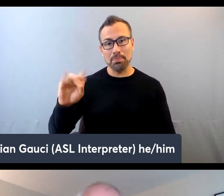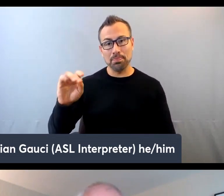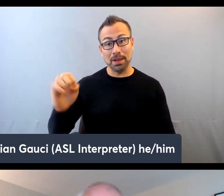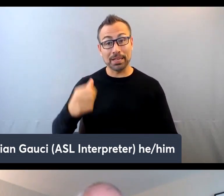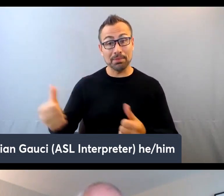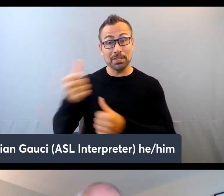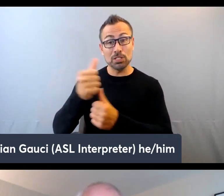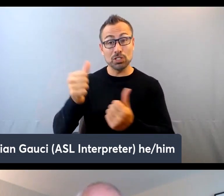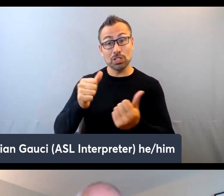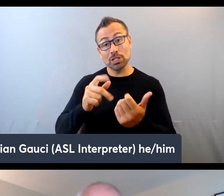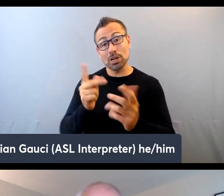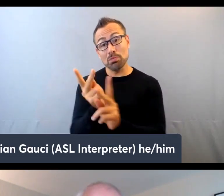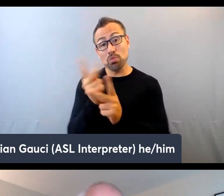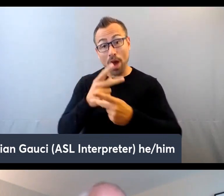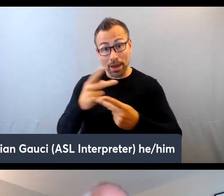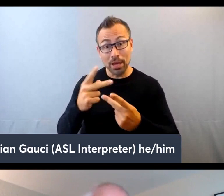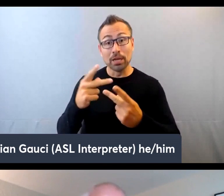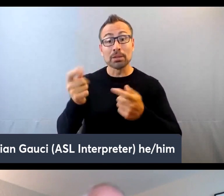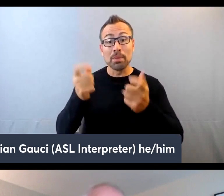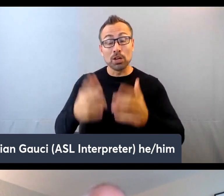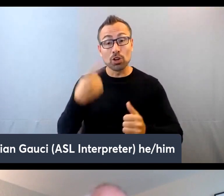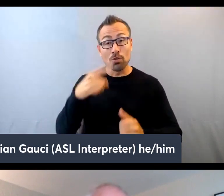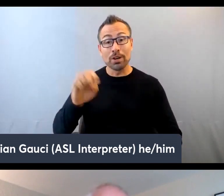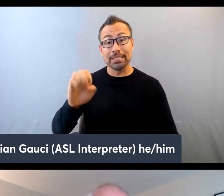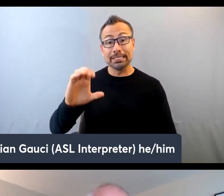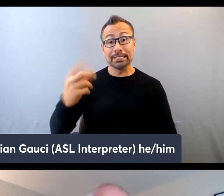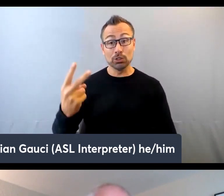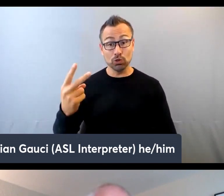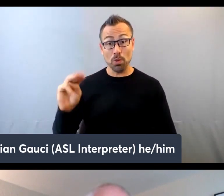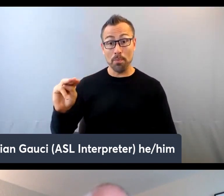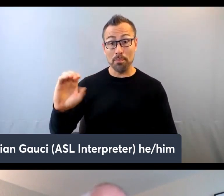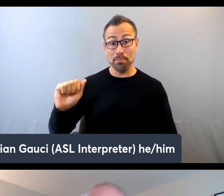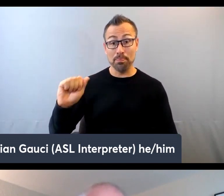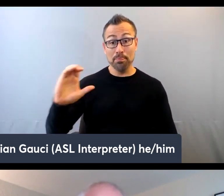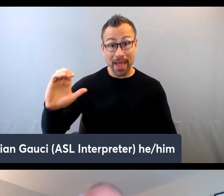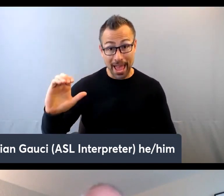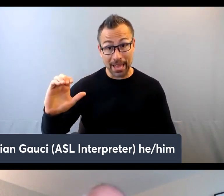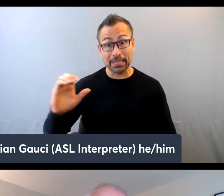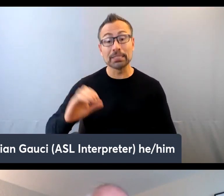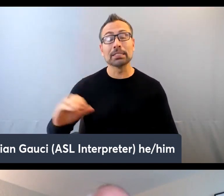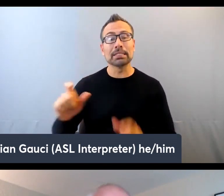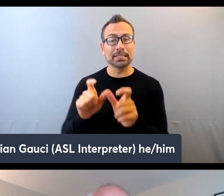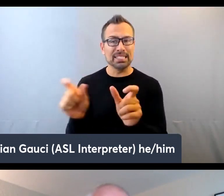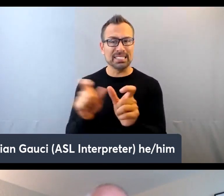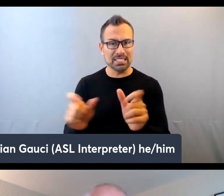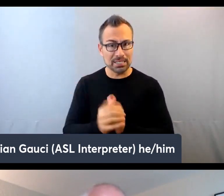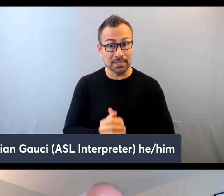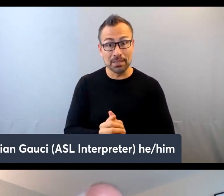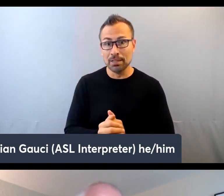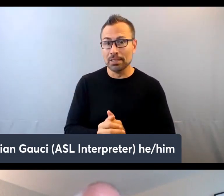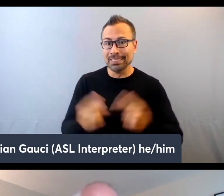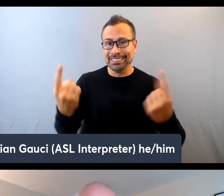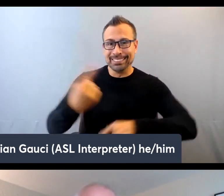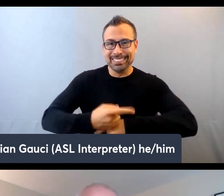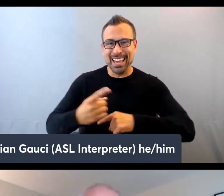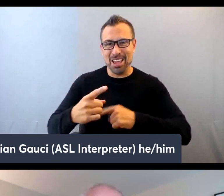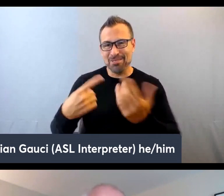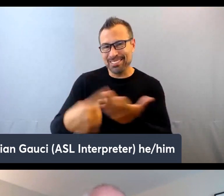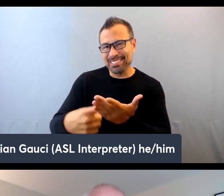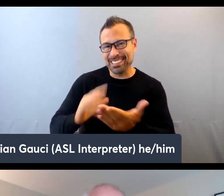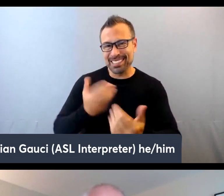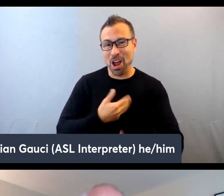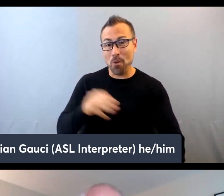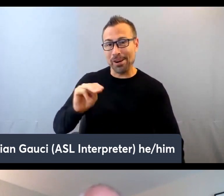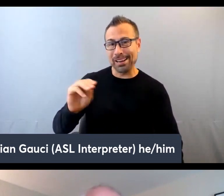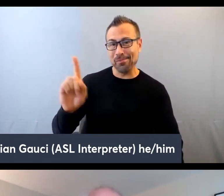for EC2 Mac instances, and I am just thrilled to be here today talking to you all about our latest release, our M1 Mac